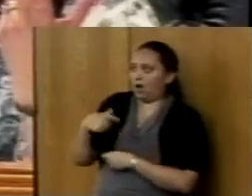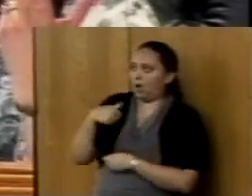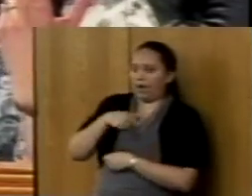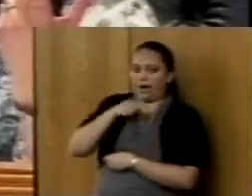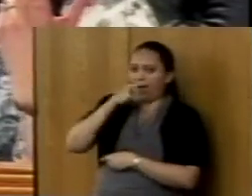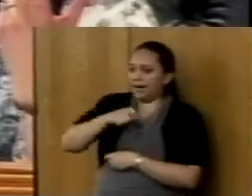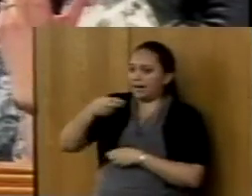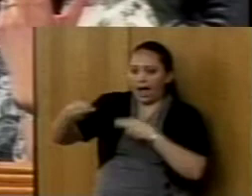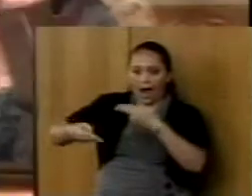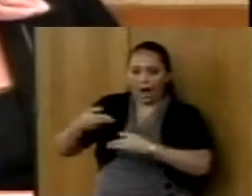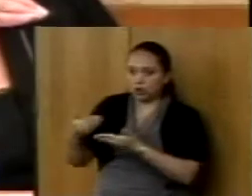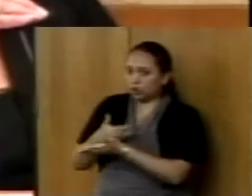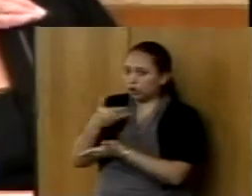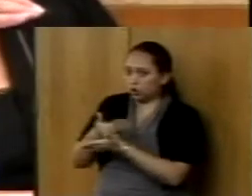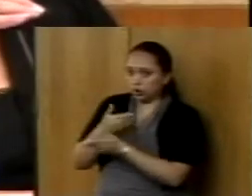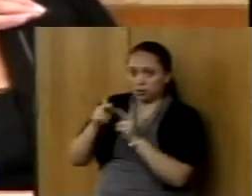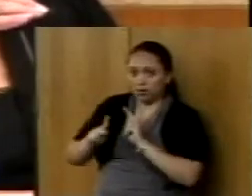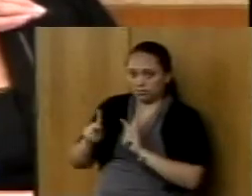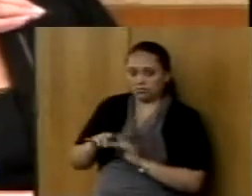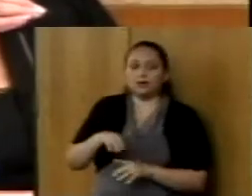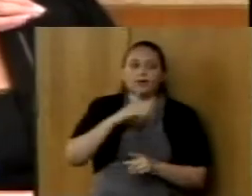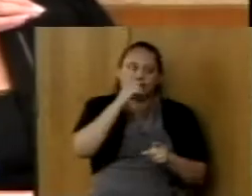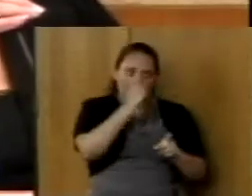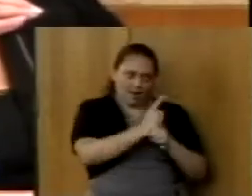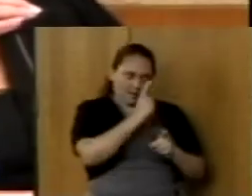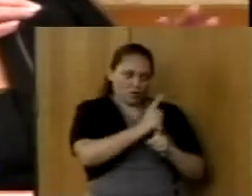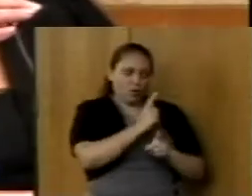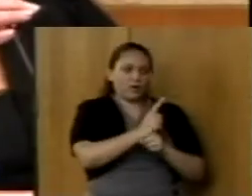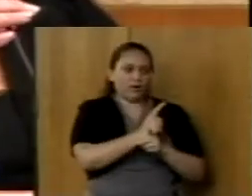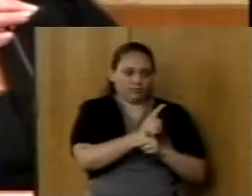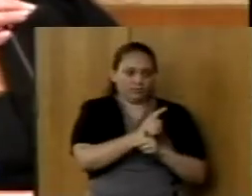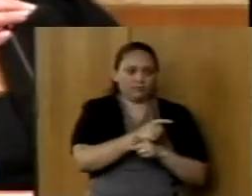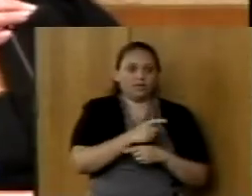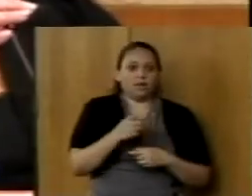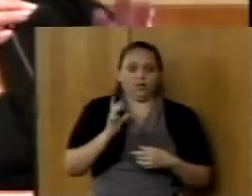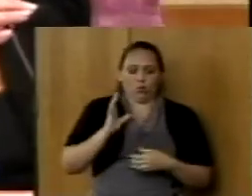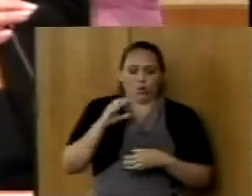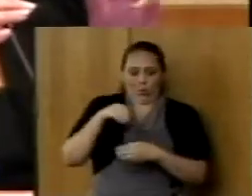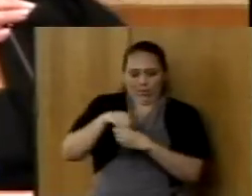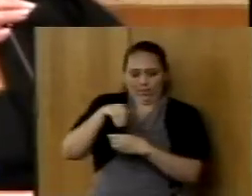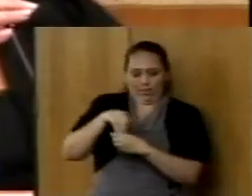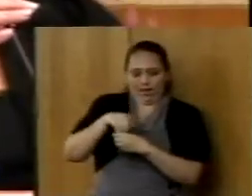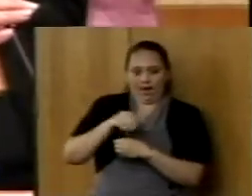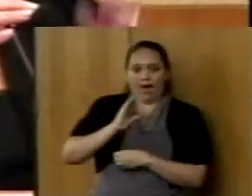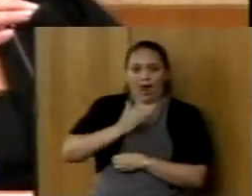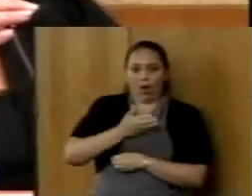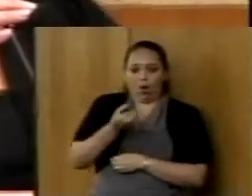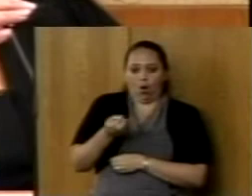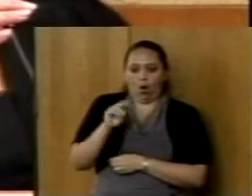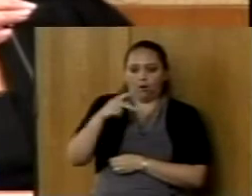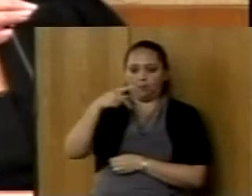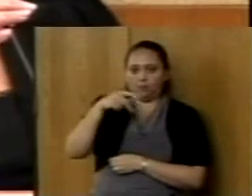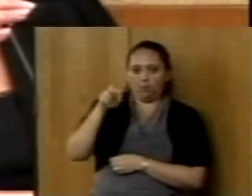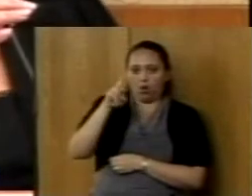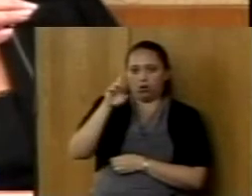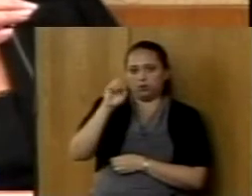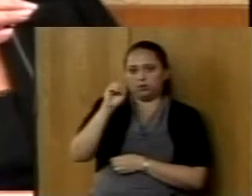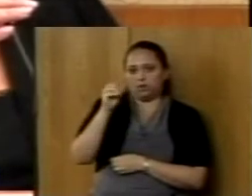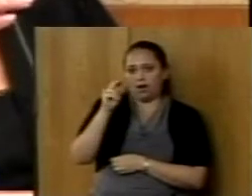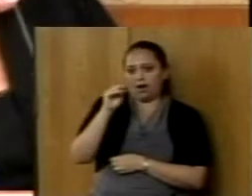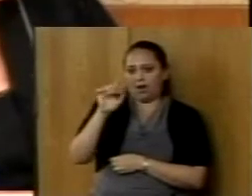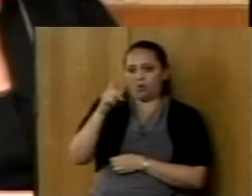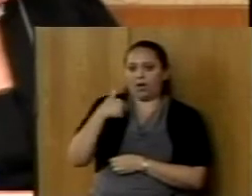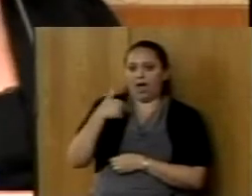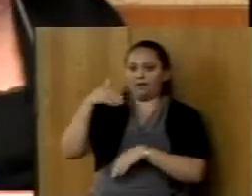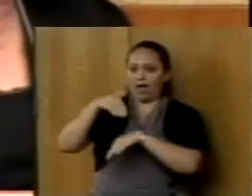new personnel? That is correct, Dr. Saavedra. It is within our own personnel that we have at the GED